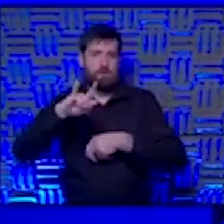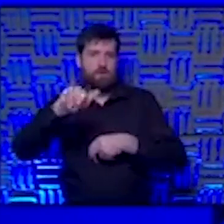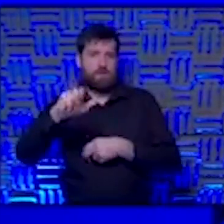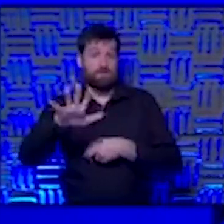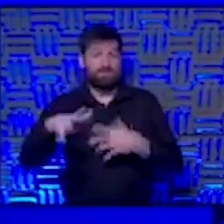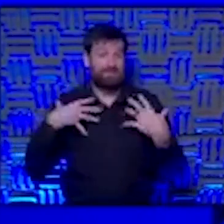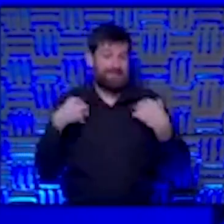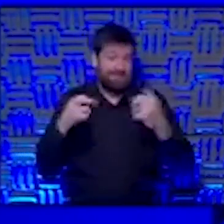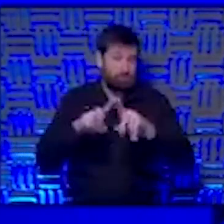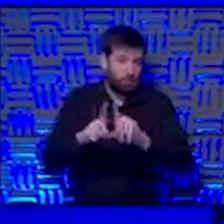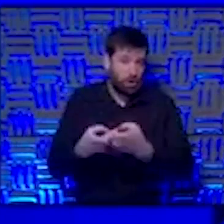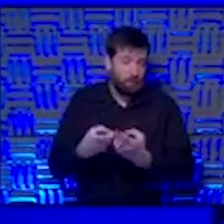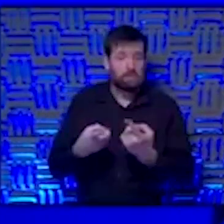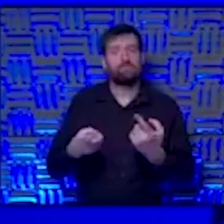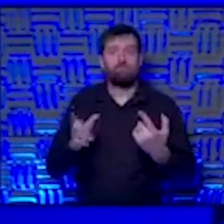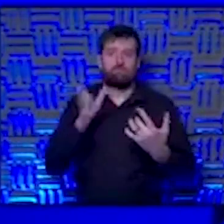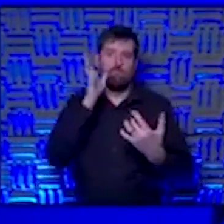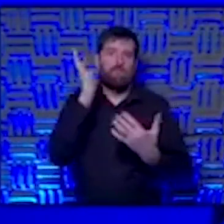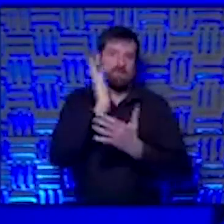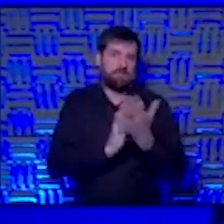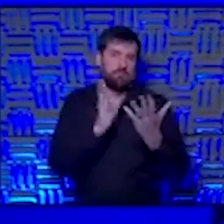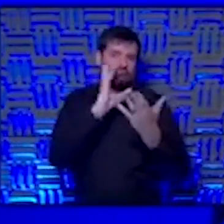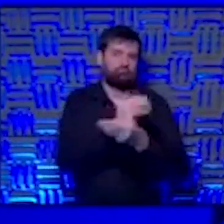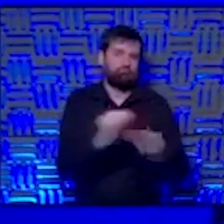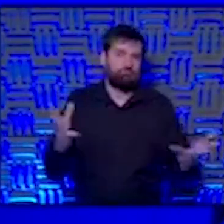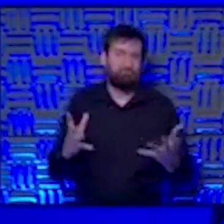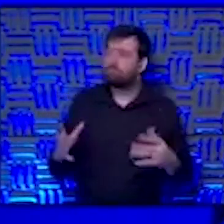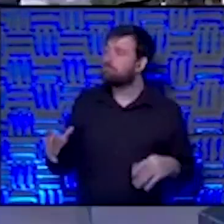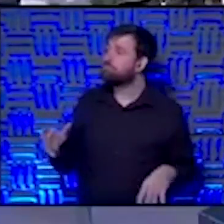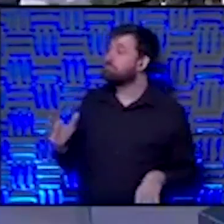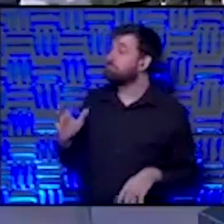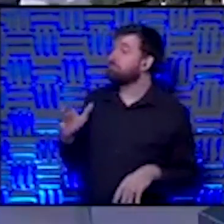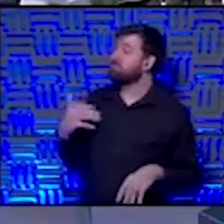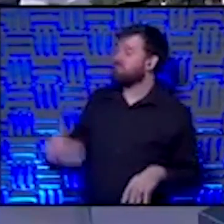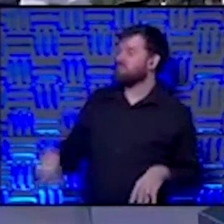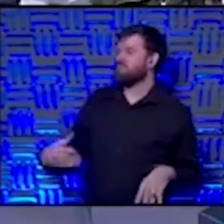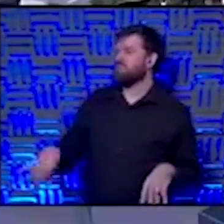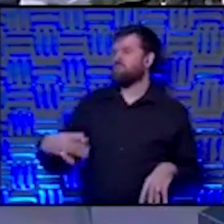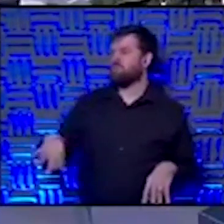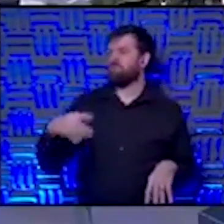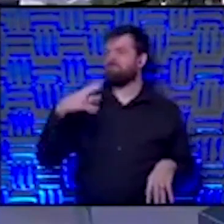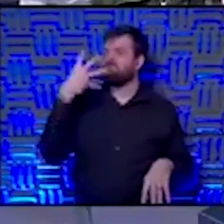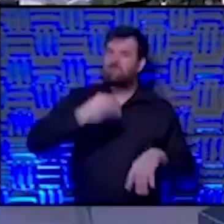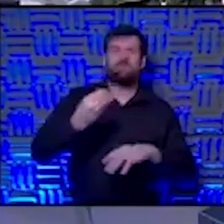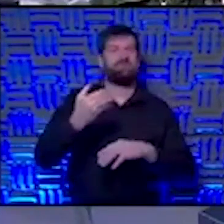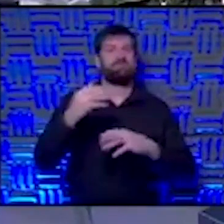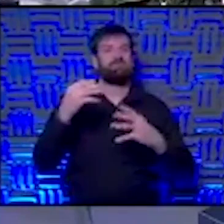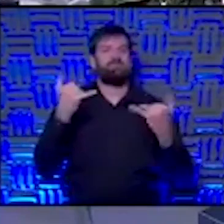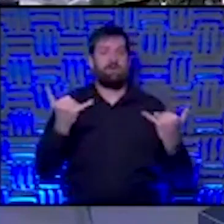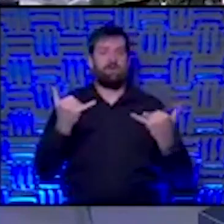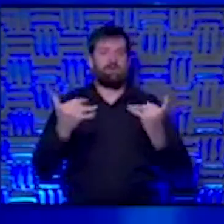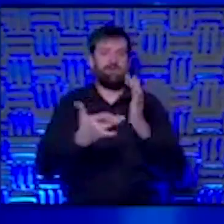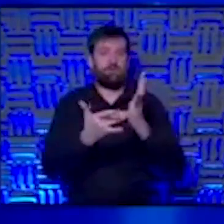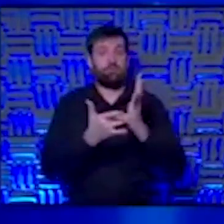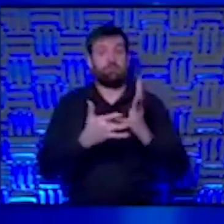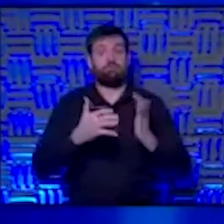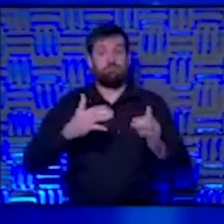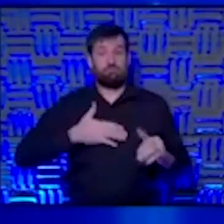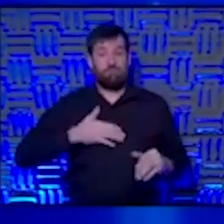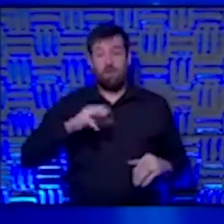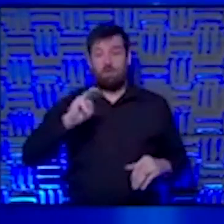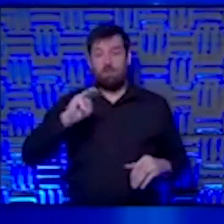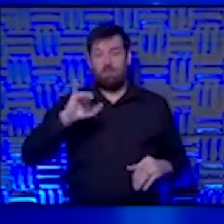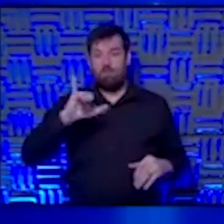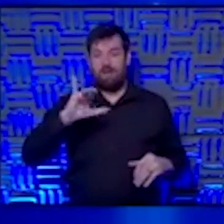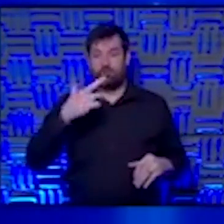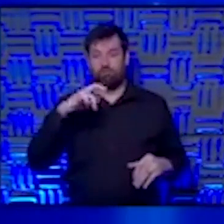health departments, there will be some messaging at that point. Here's the miracle of modern technology. If you are on MyChart, if you're on